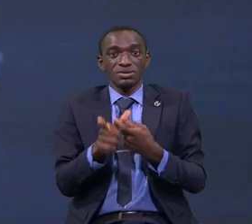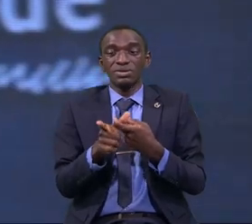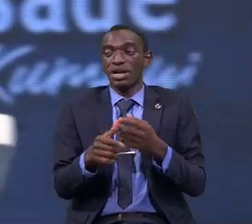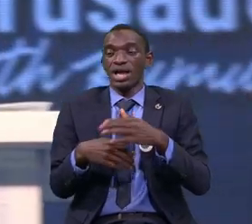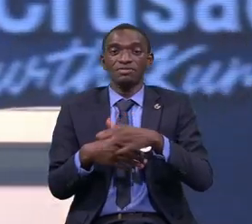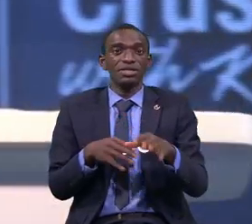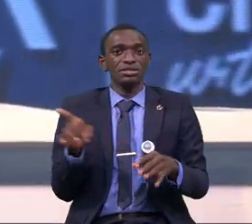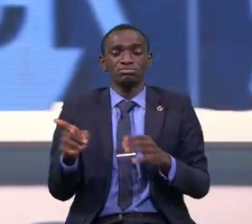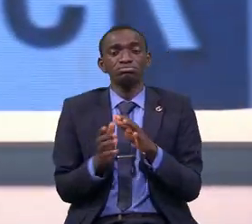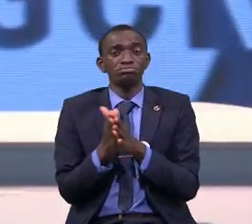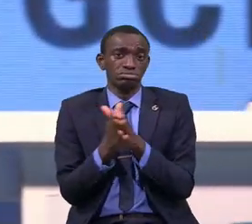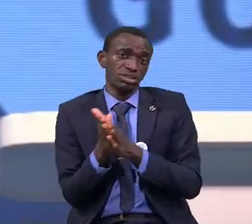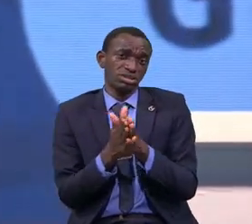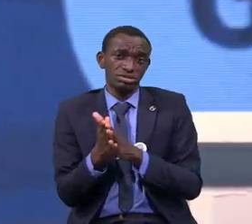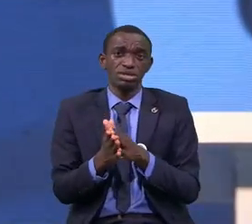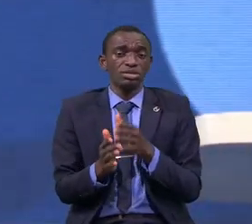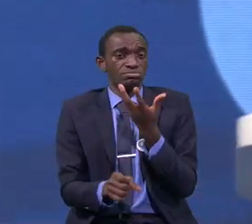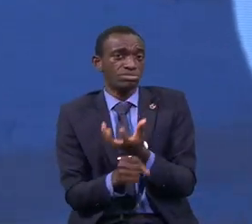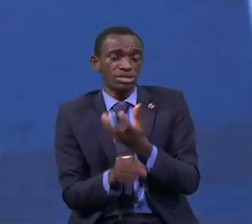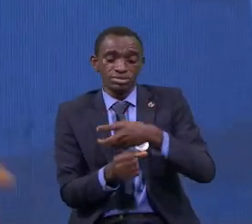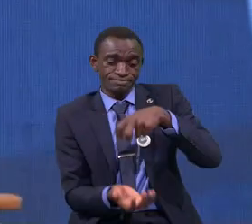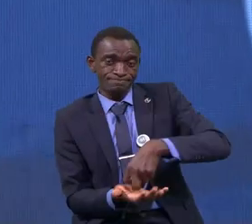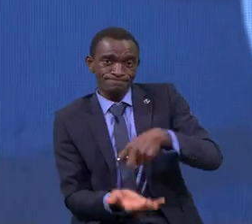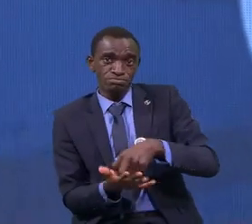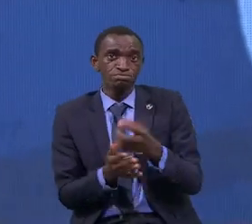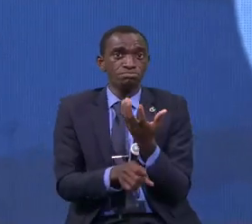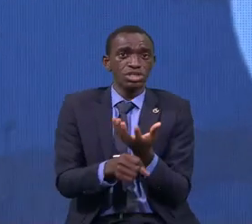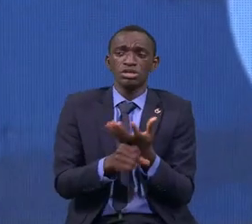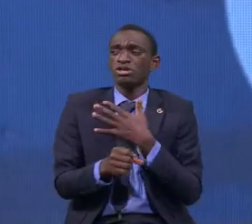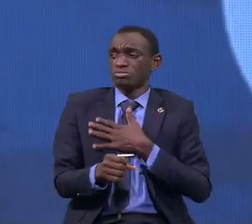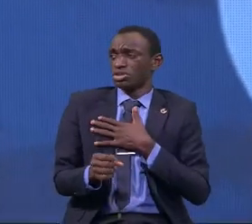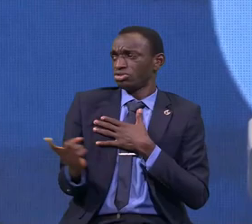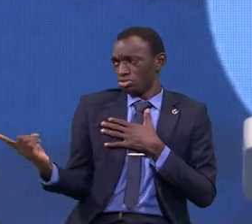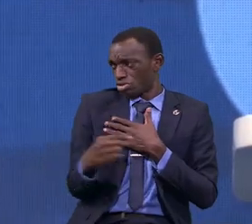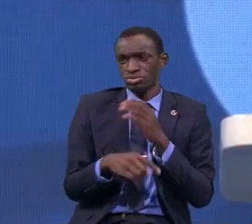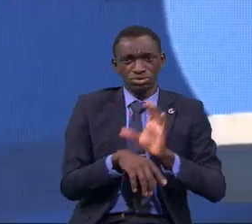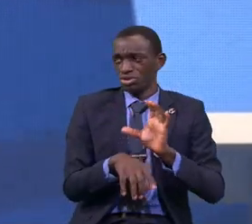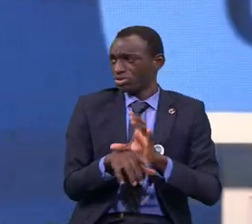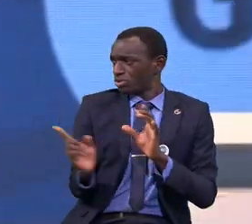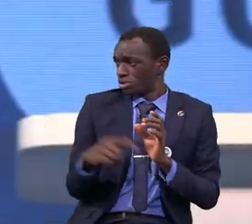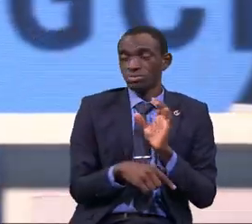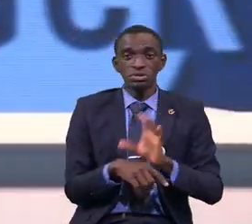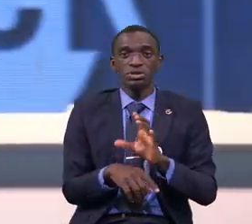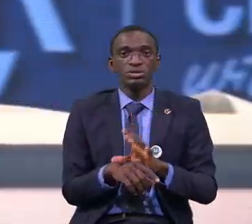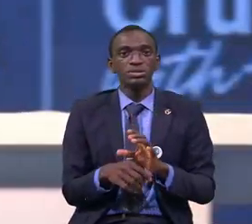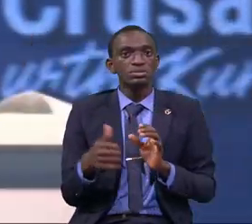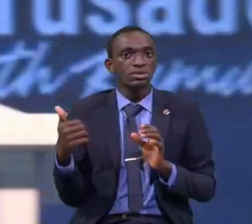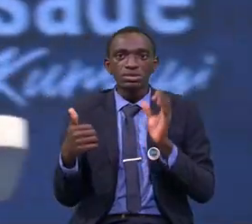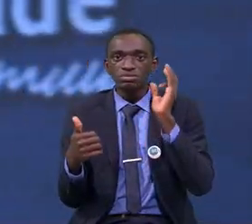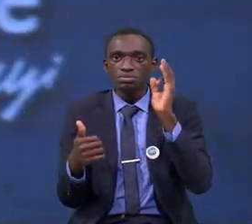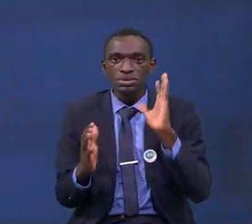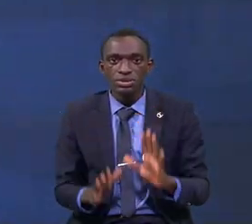begging me, pleading with me, come to church, come to church. I was born